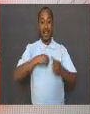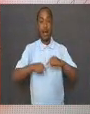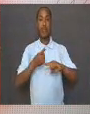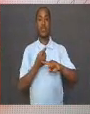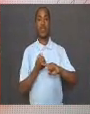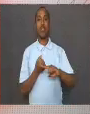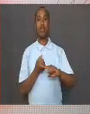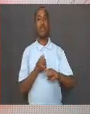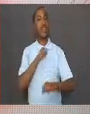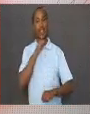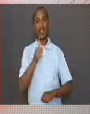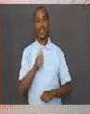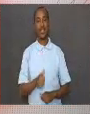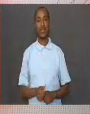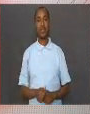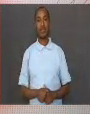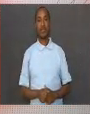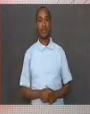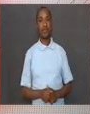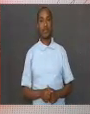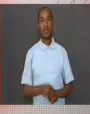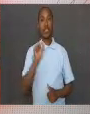Nothing comes from nothing.